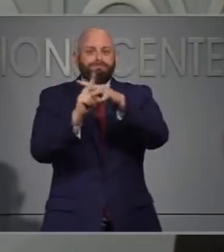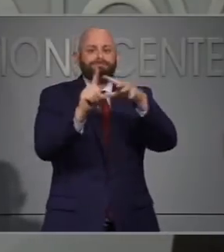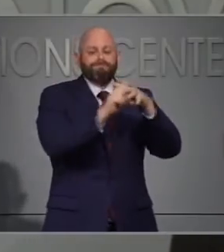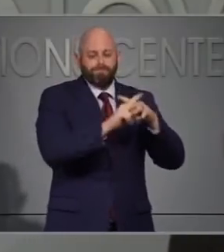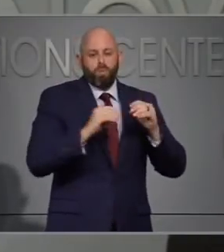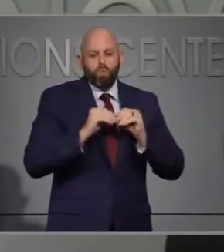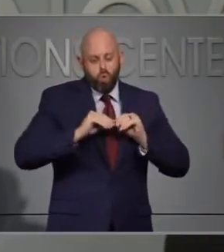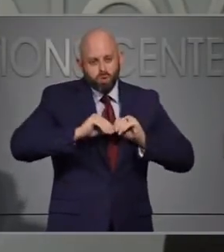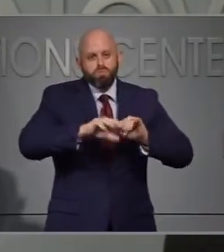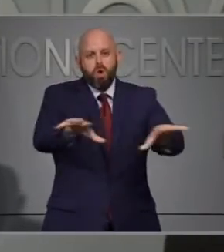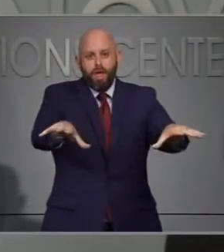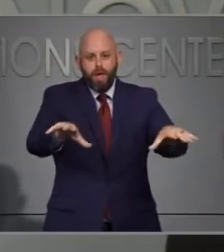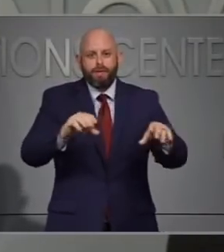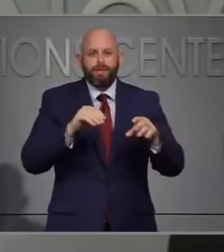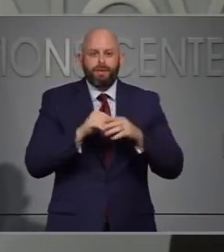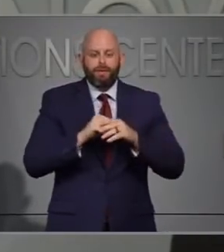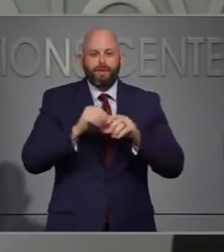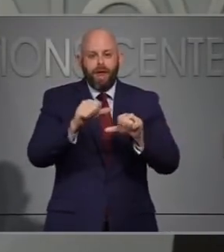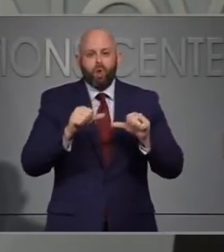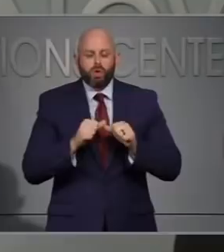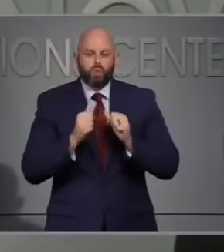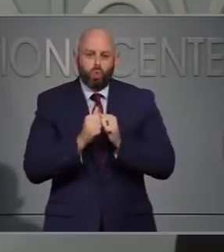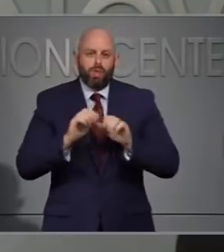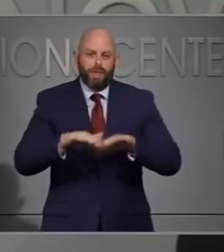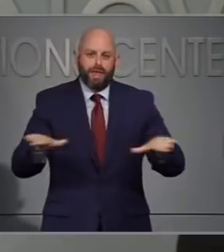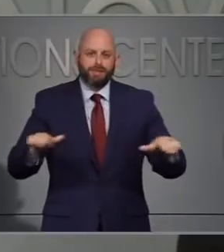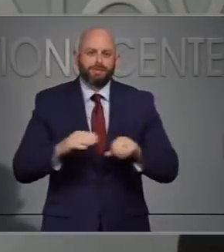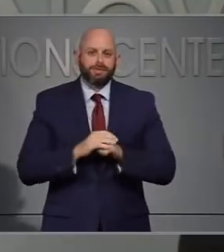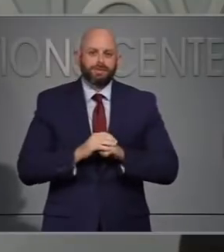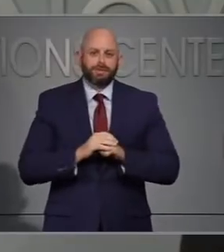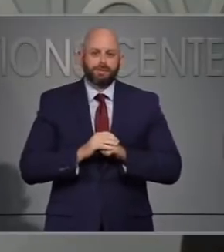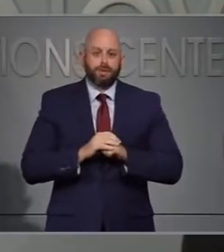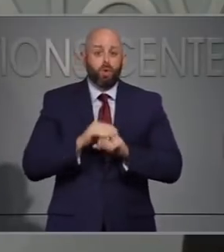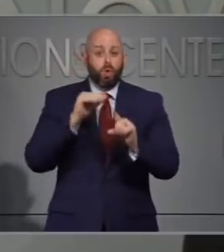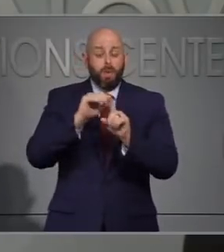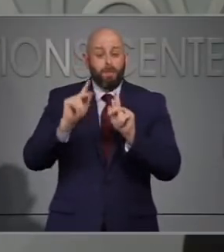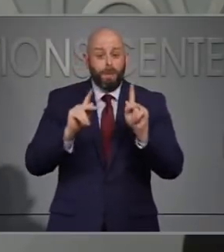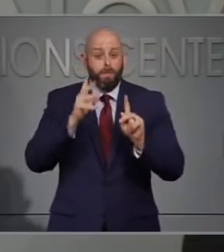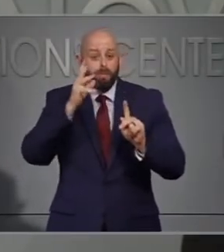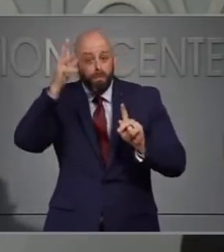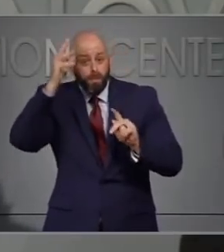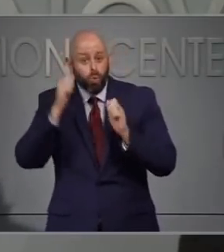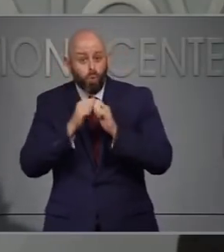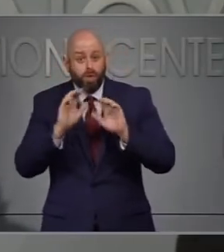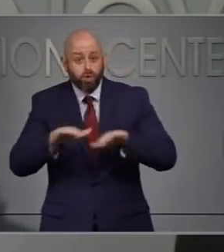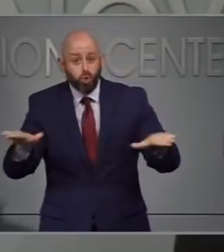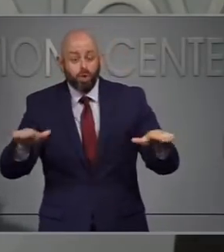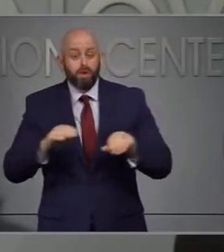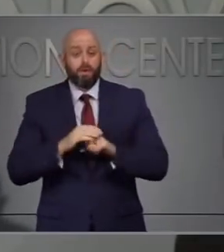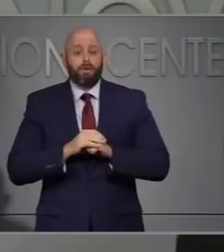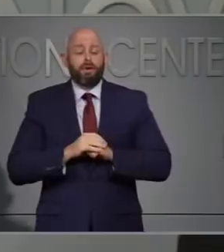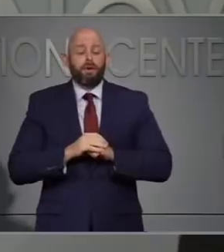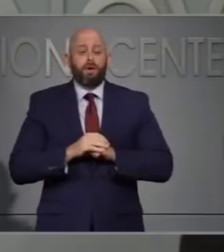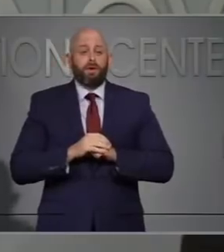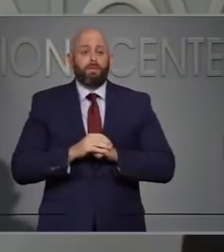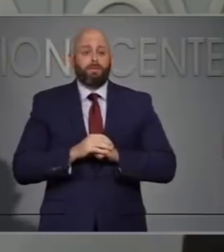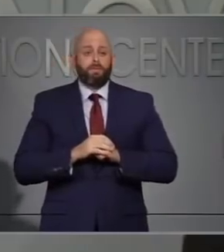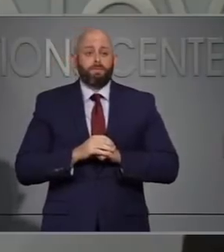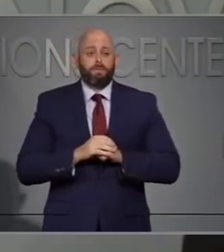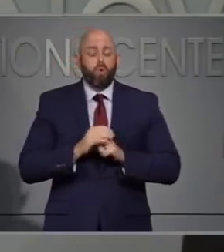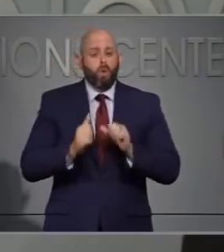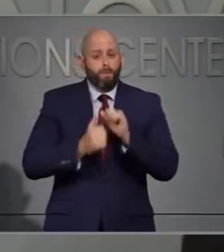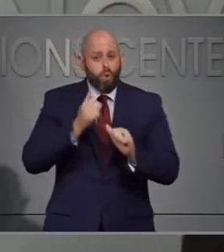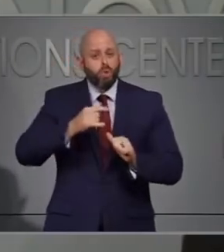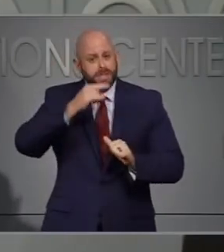in settings that involve our kids. I'll remind folks, for our children, what we see is that for the vast majority of kids,